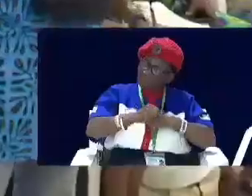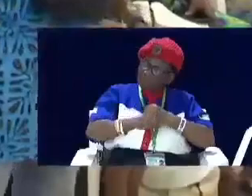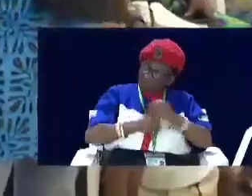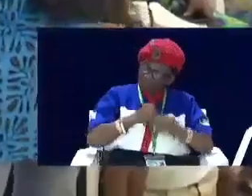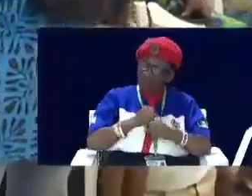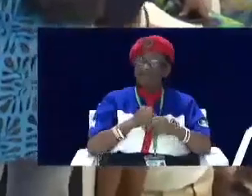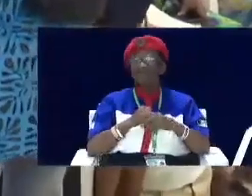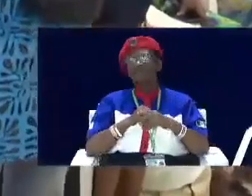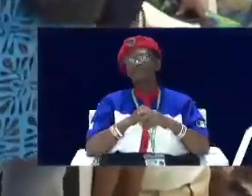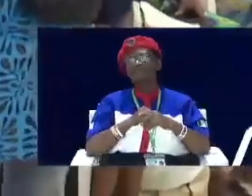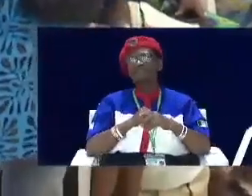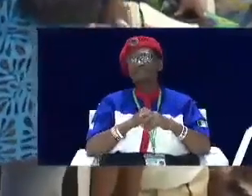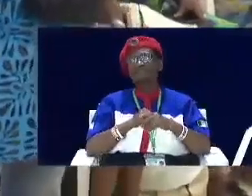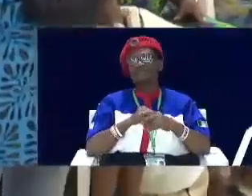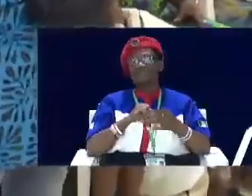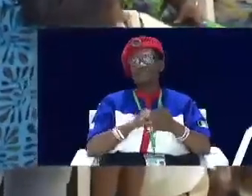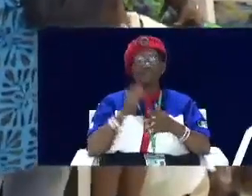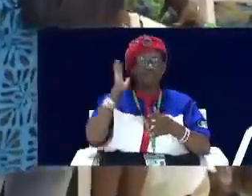suffered.